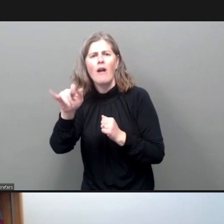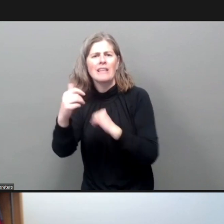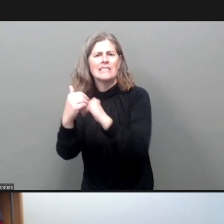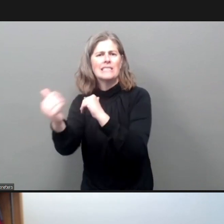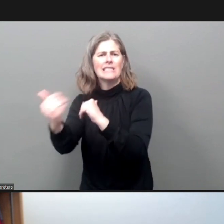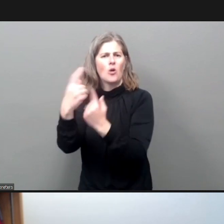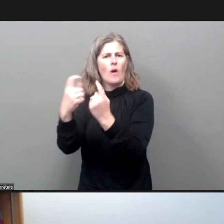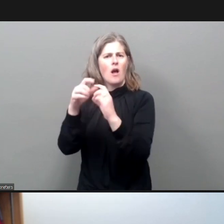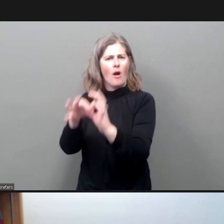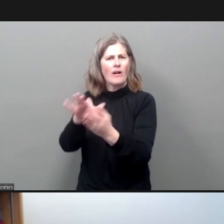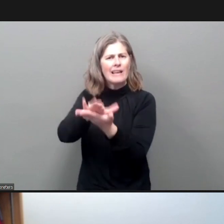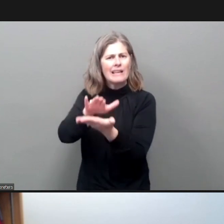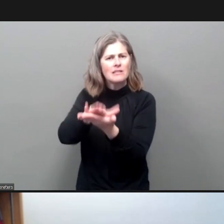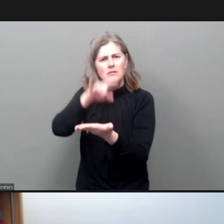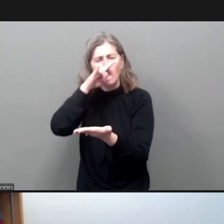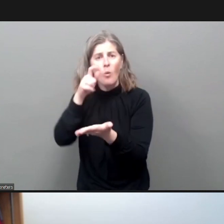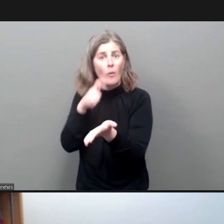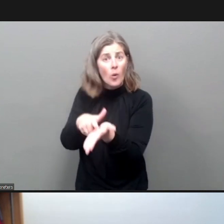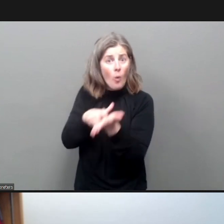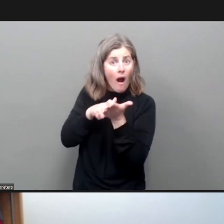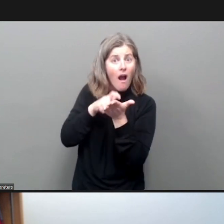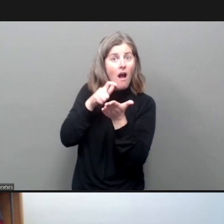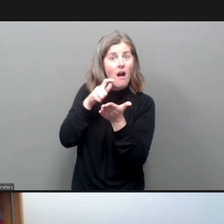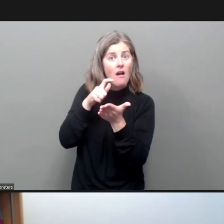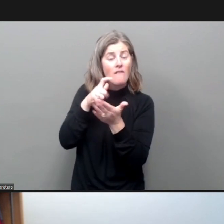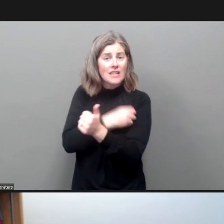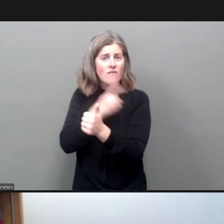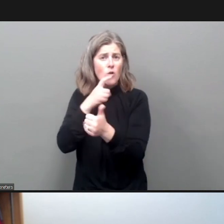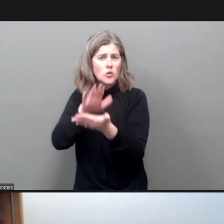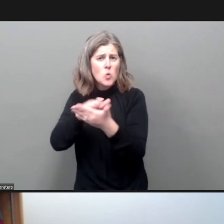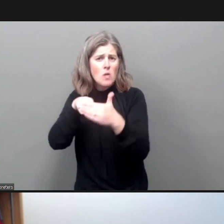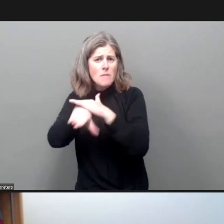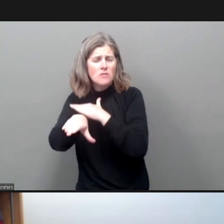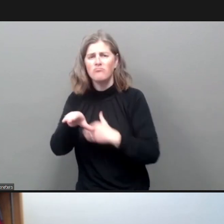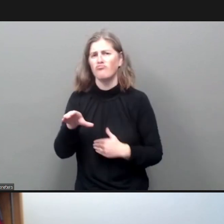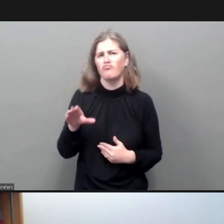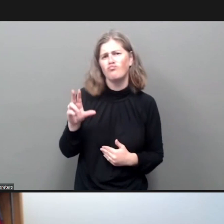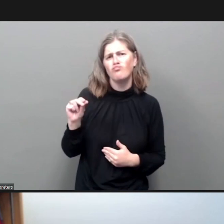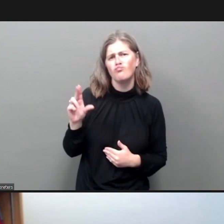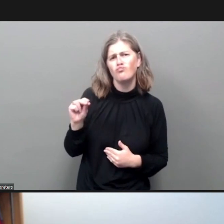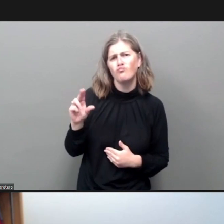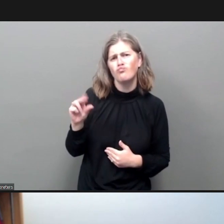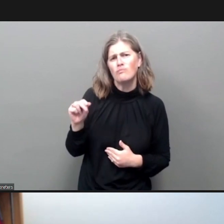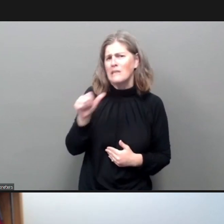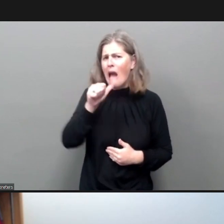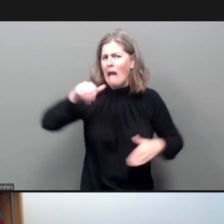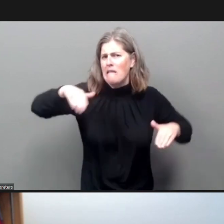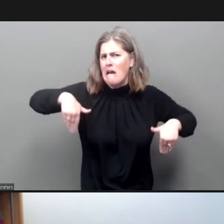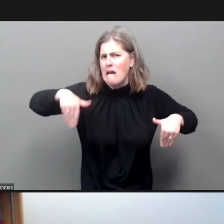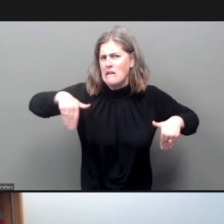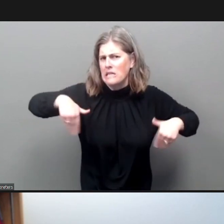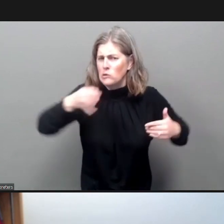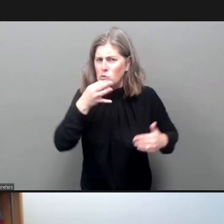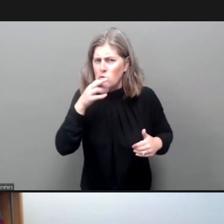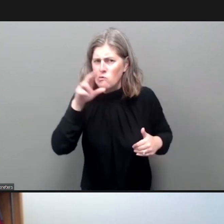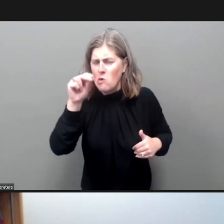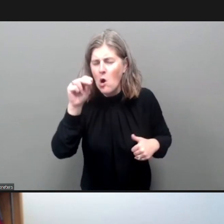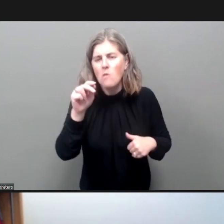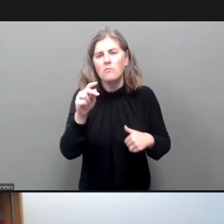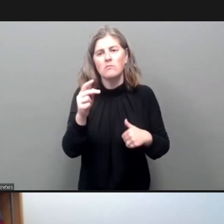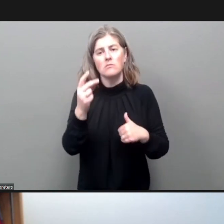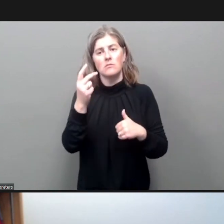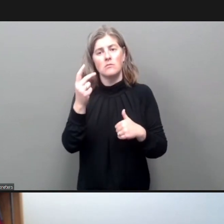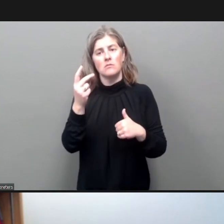and are we going to require the vaccine for school admission? Well, no, not anytime soon. I mean, I can see we have a